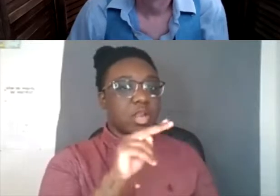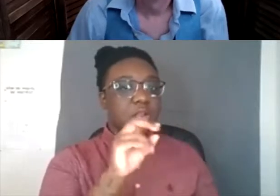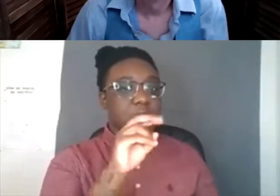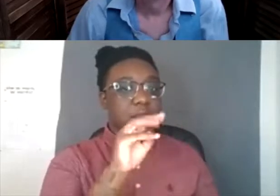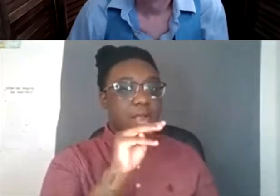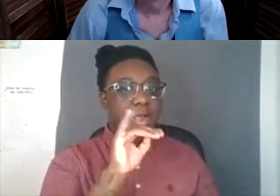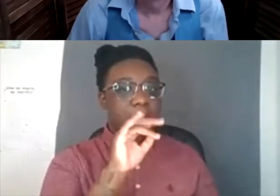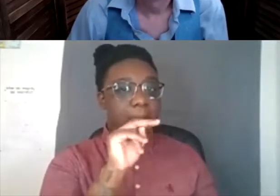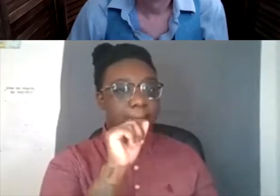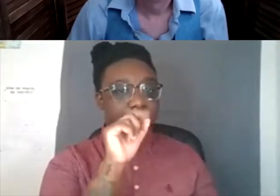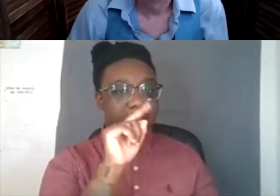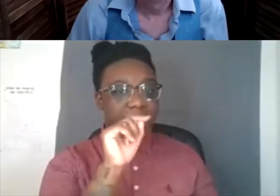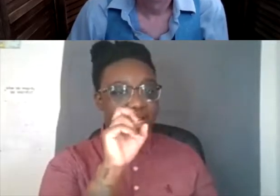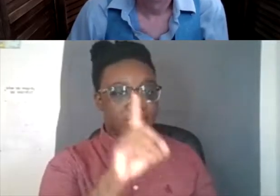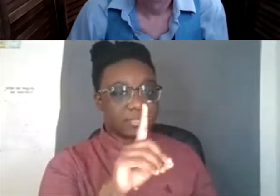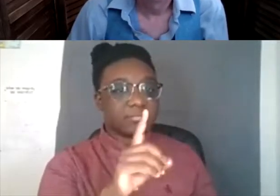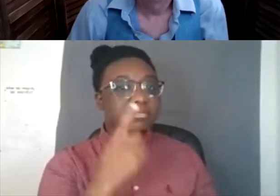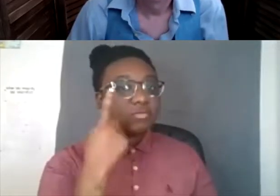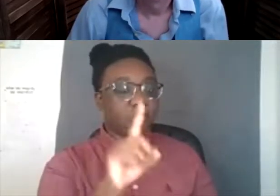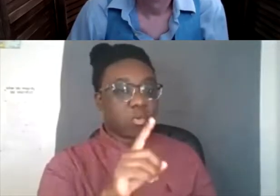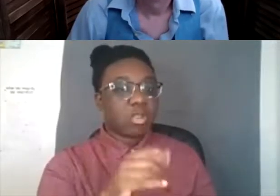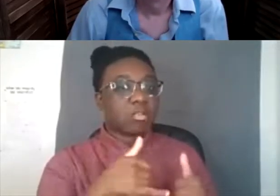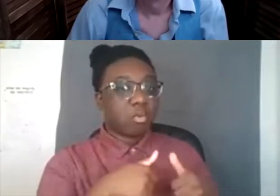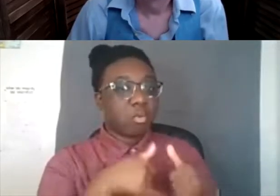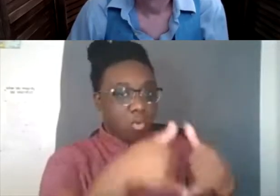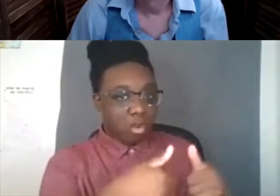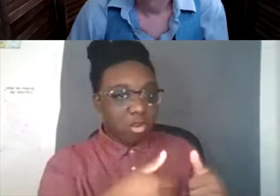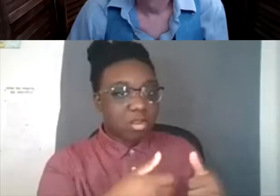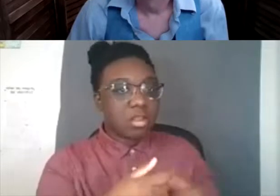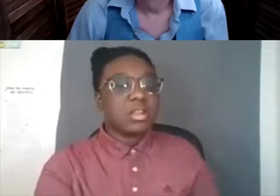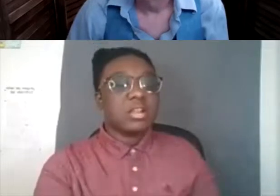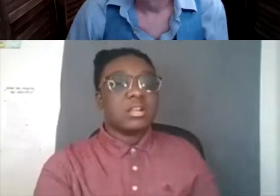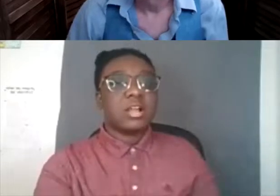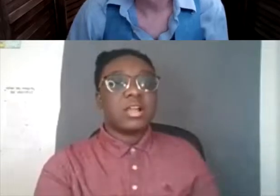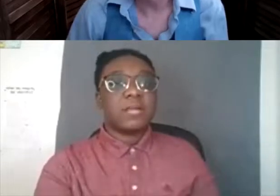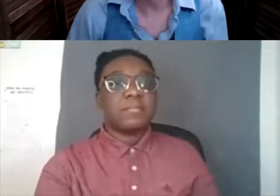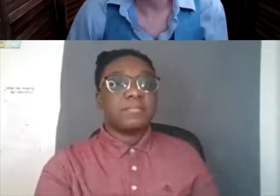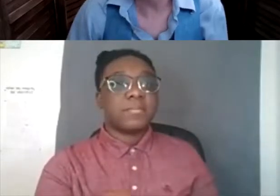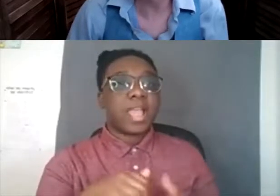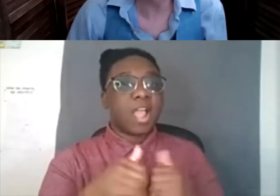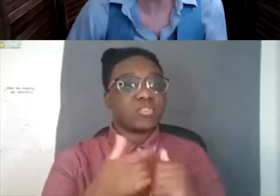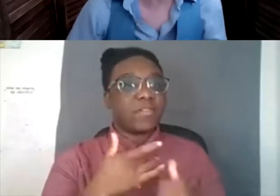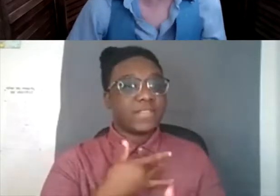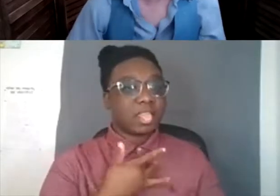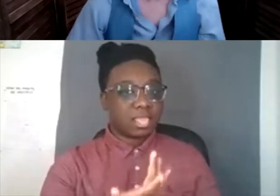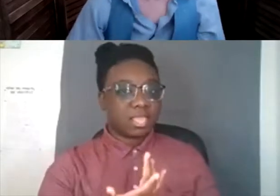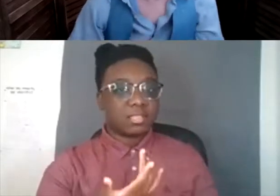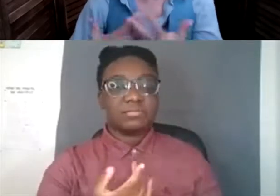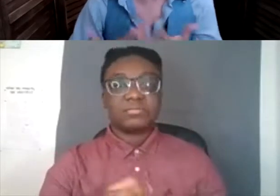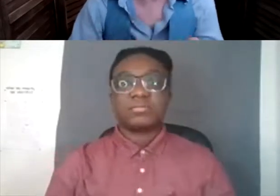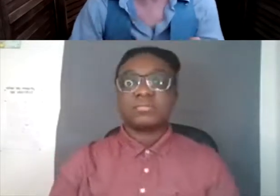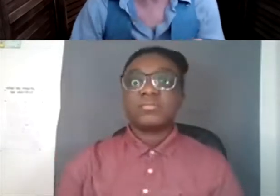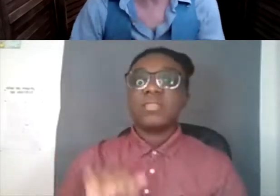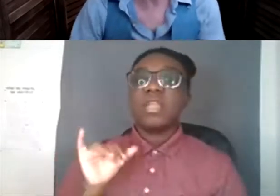Star Supporting Actress from the Golden Awards? How did you feel